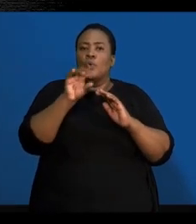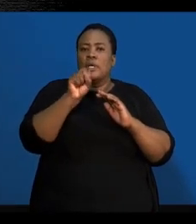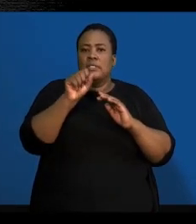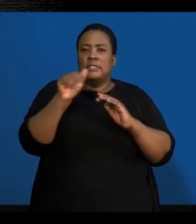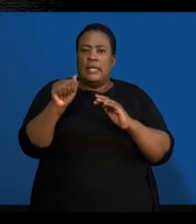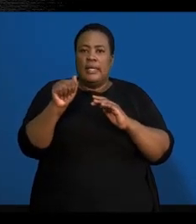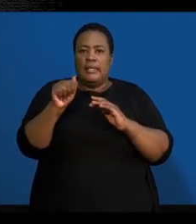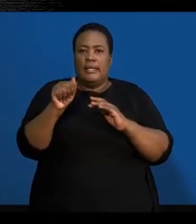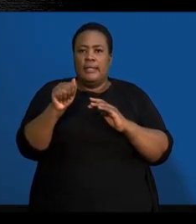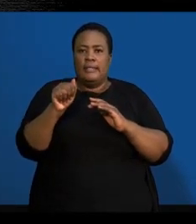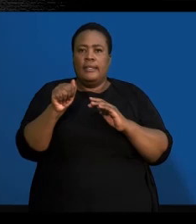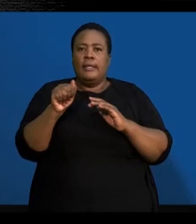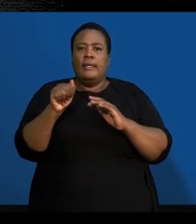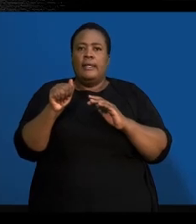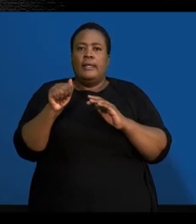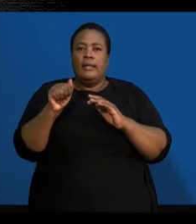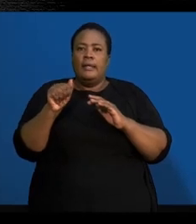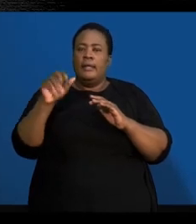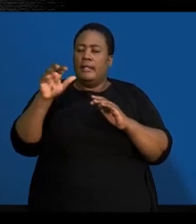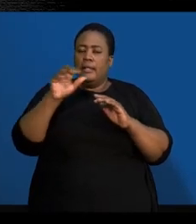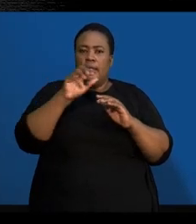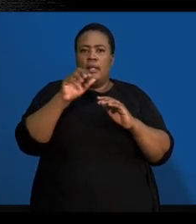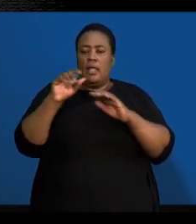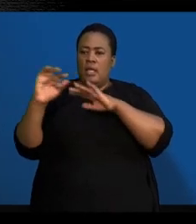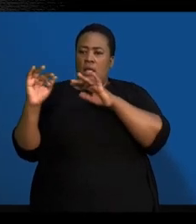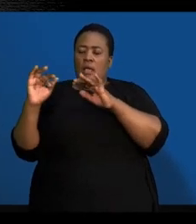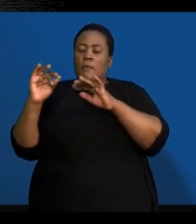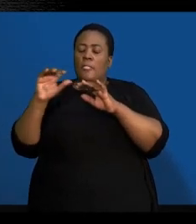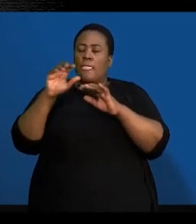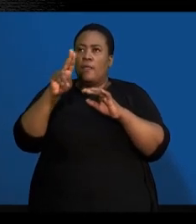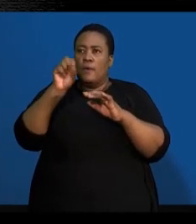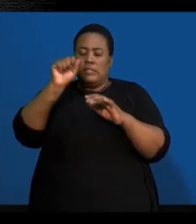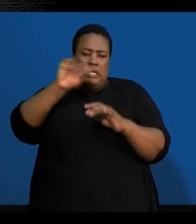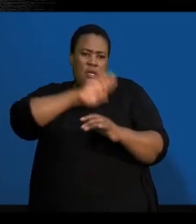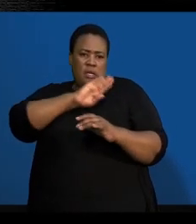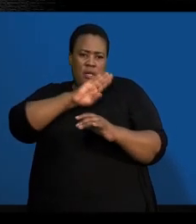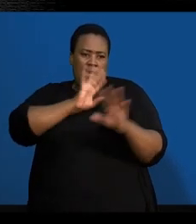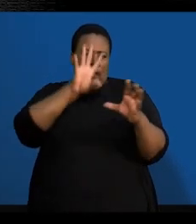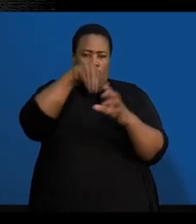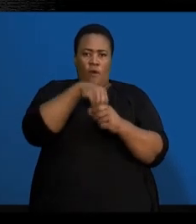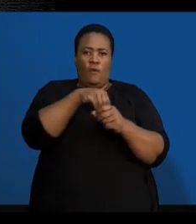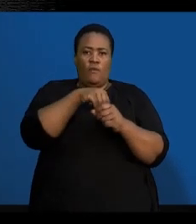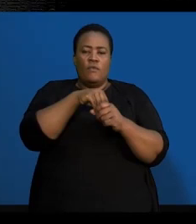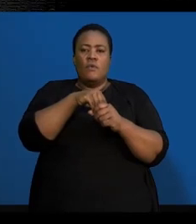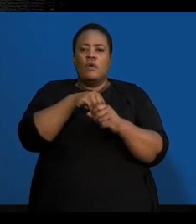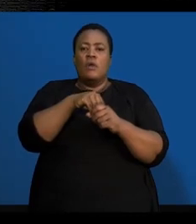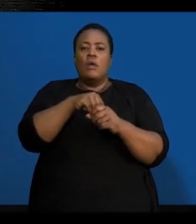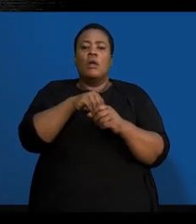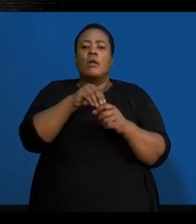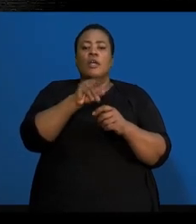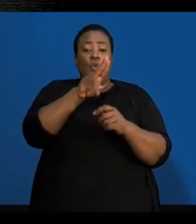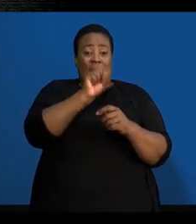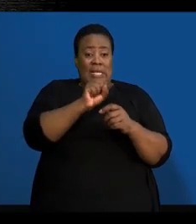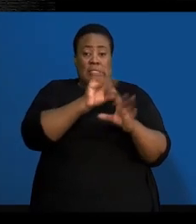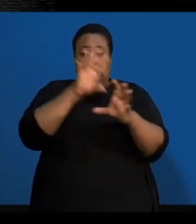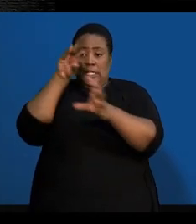covert military involvement in Angola. It depicts that Angola will be destroyed during the conflict. You